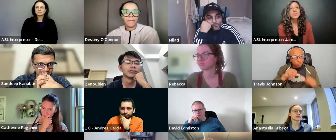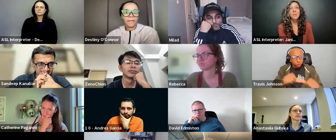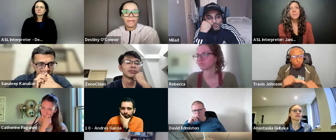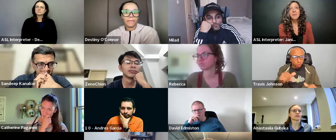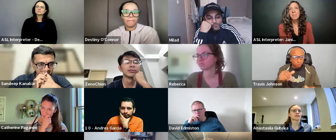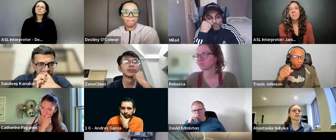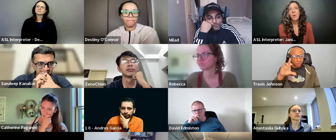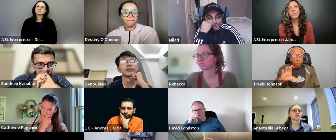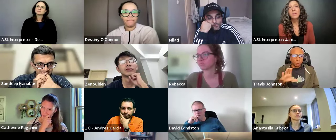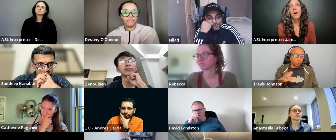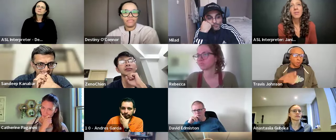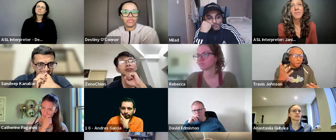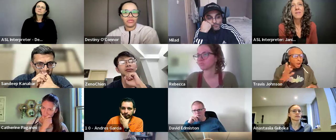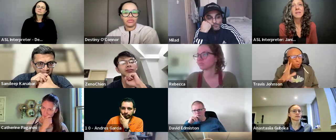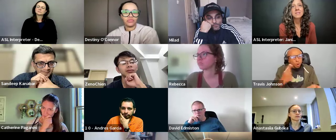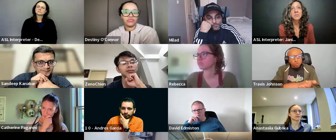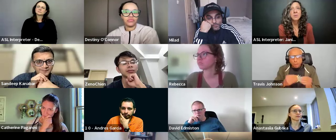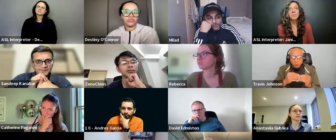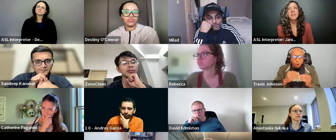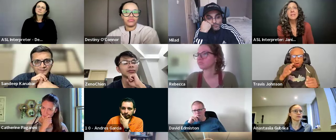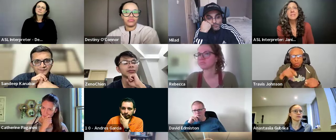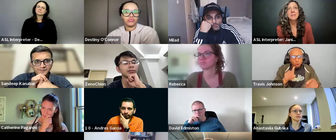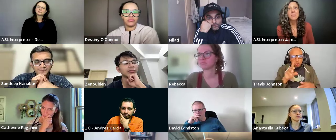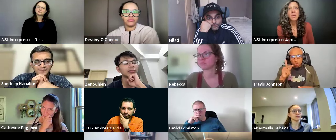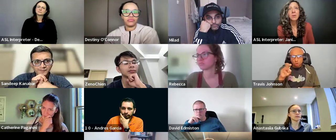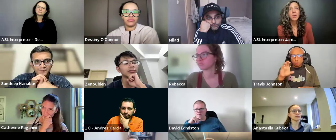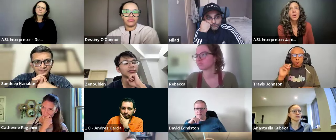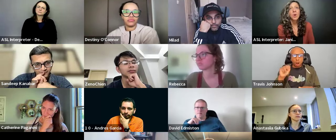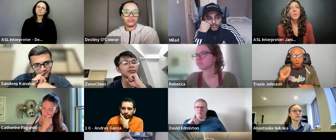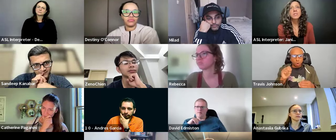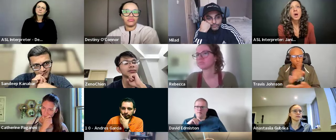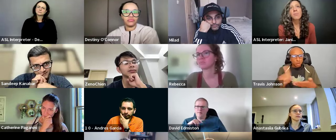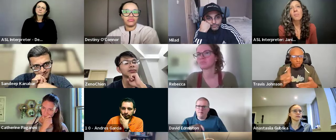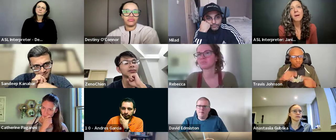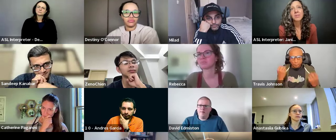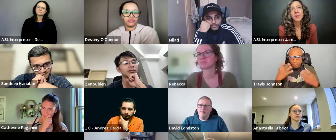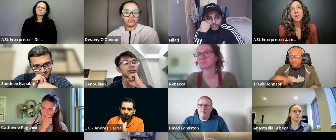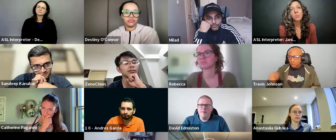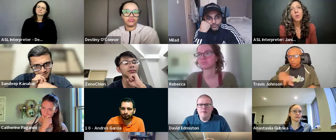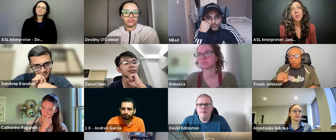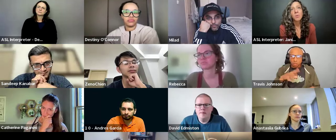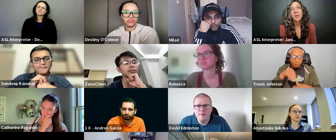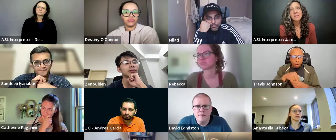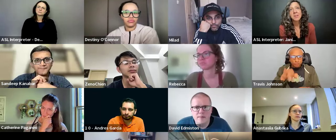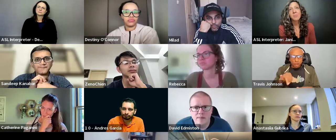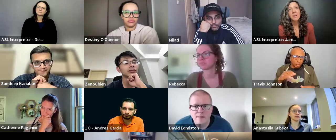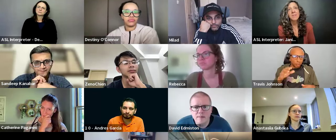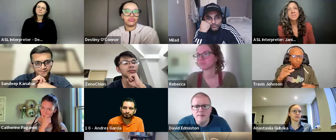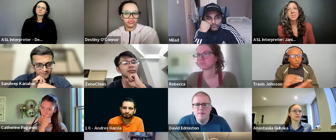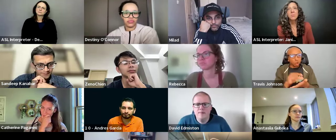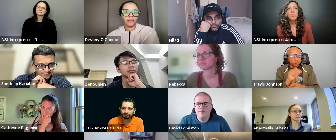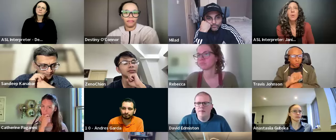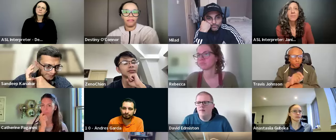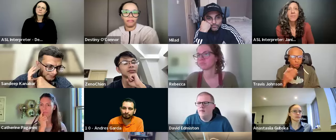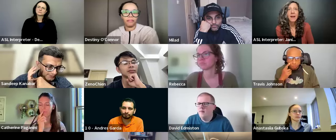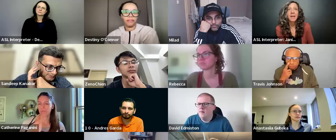on. So I'm thinking about maybe holding off and then continuing our meeting in December. We could talk more about it during KubeCon week because I know many